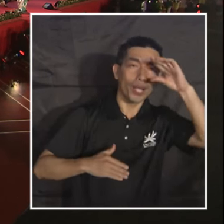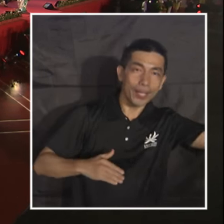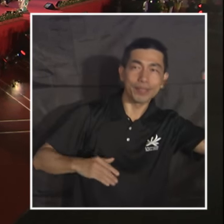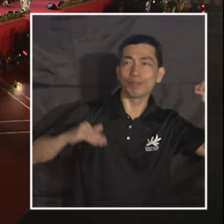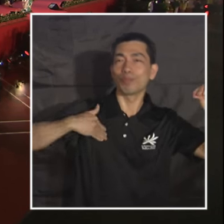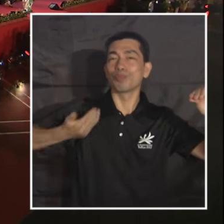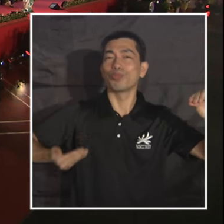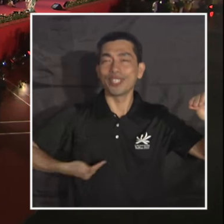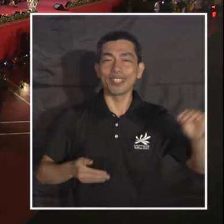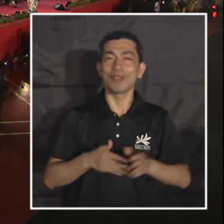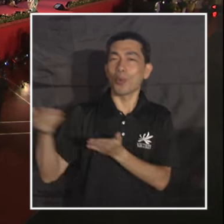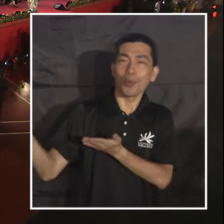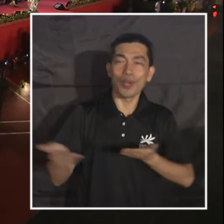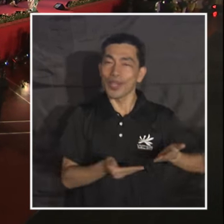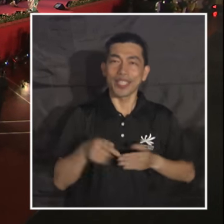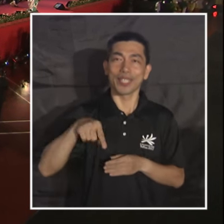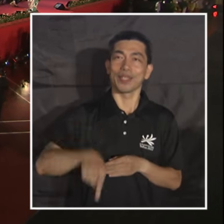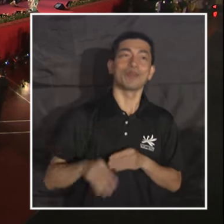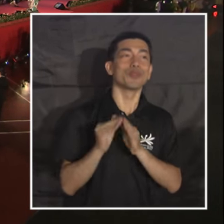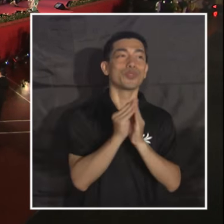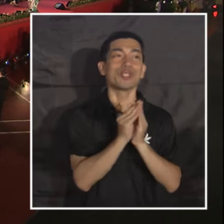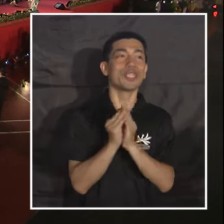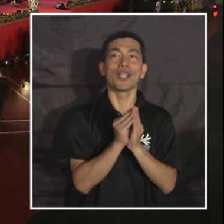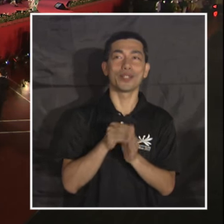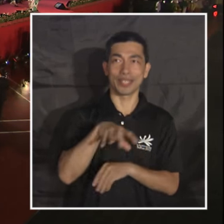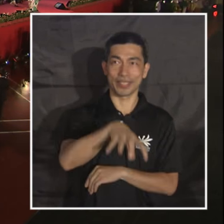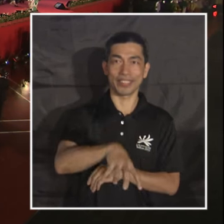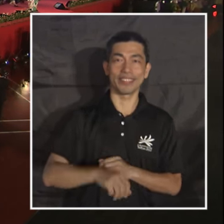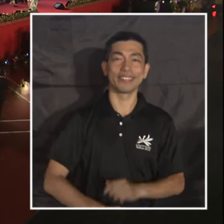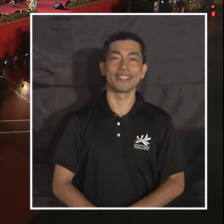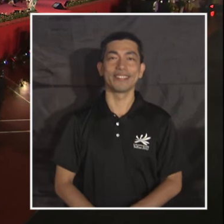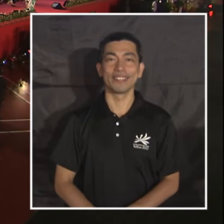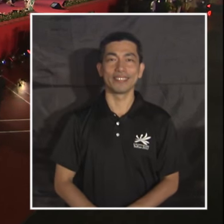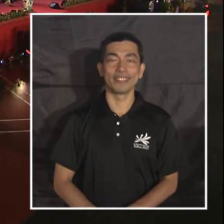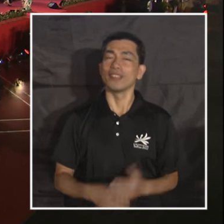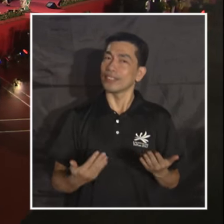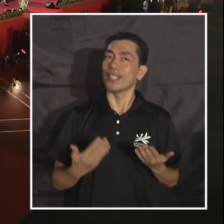the Taoyuan Stadium. The 2015